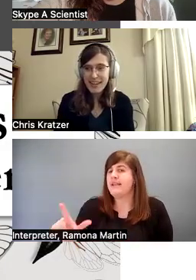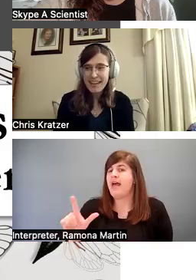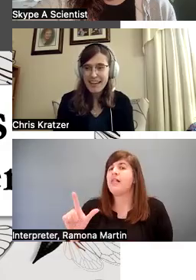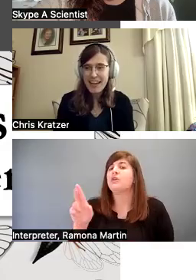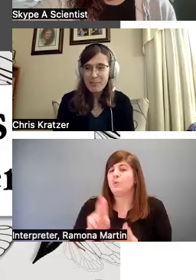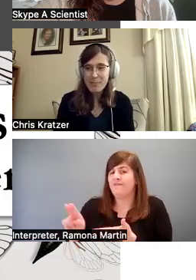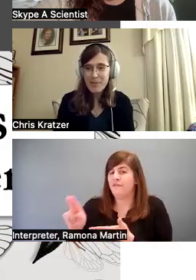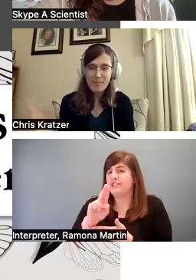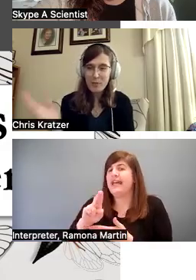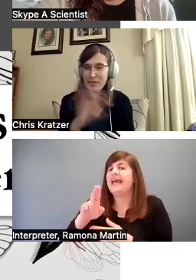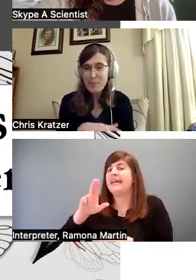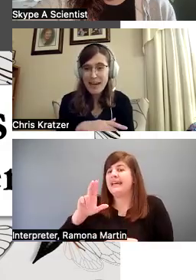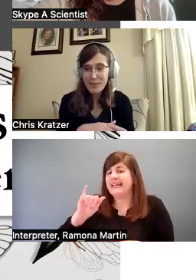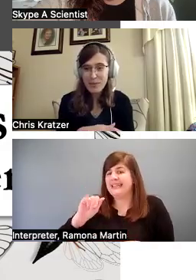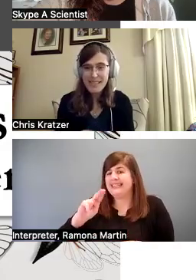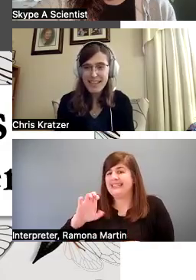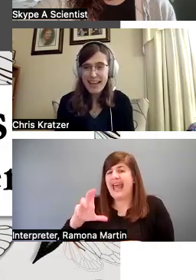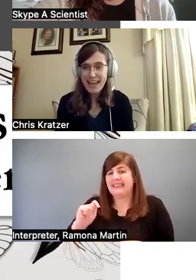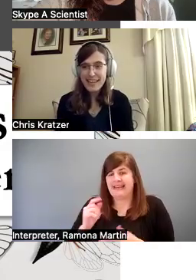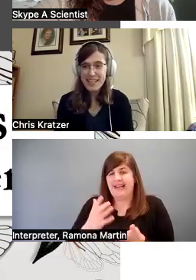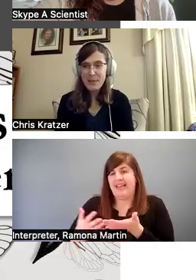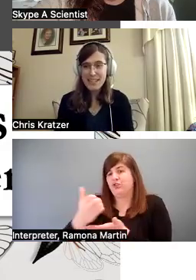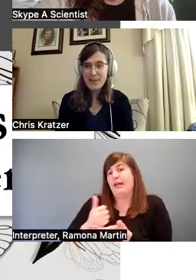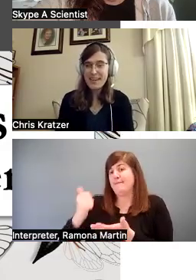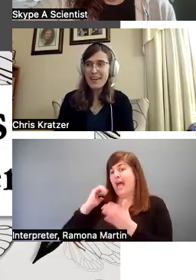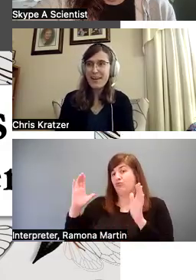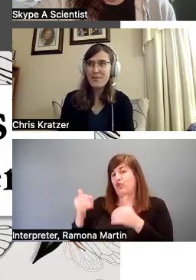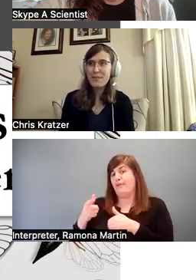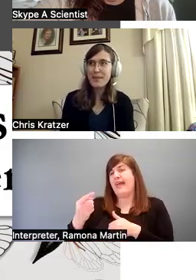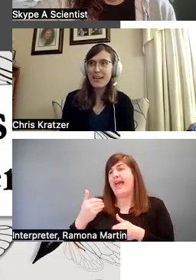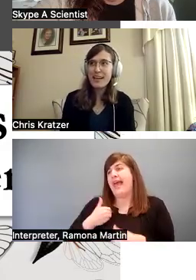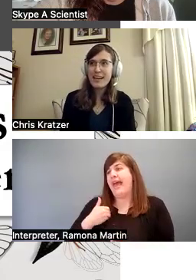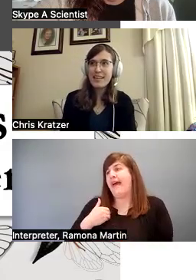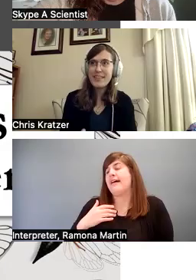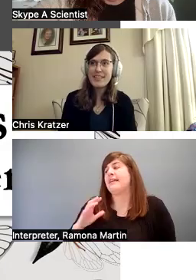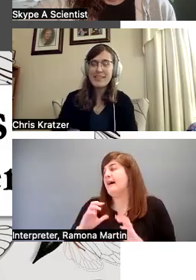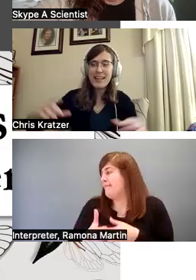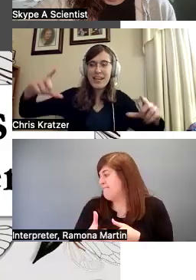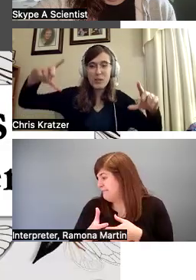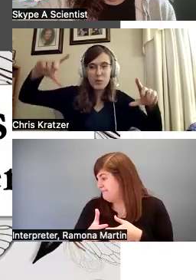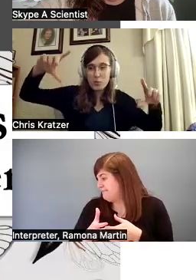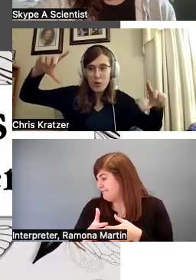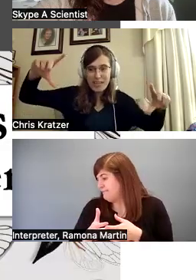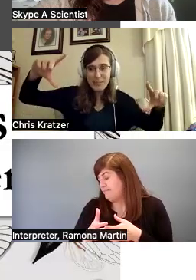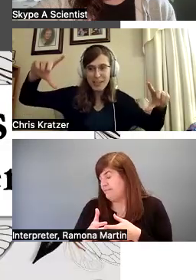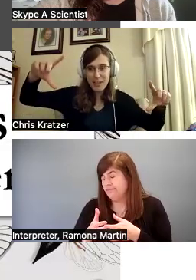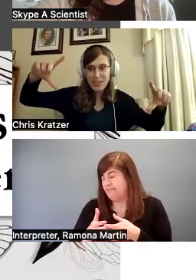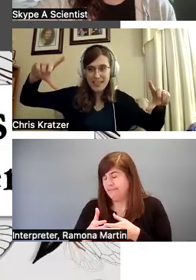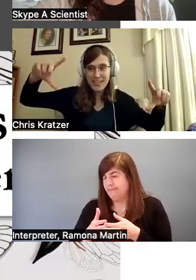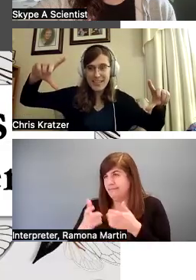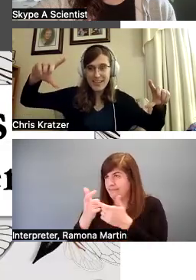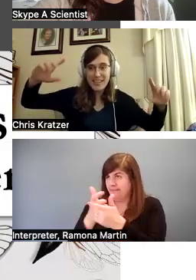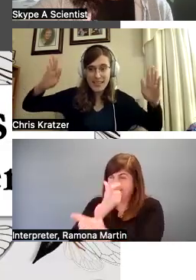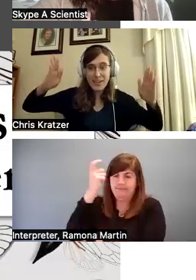Collection. In one of their back rooms, they had a specimen of this incredibly large